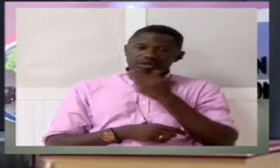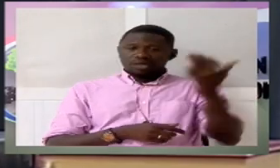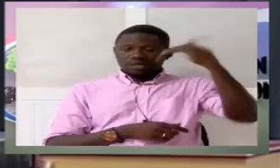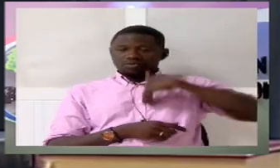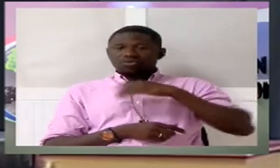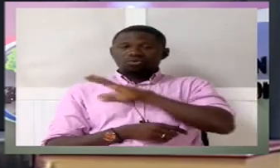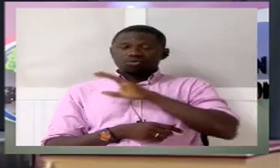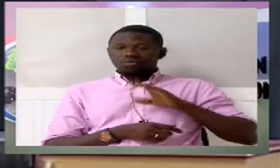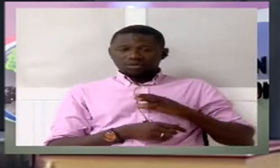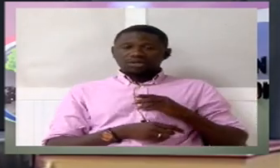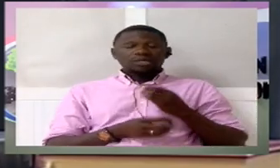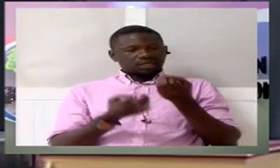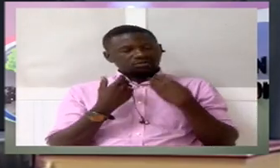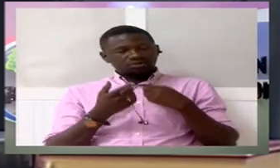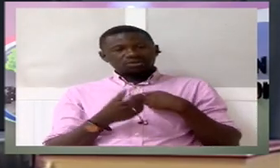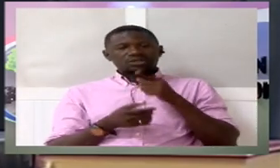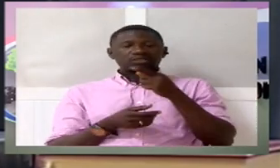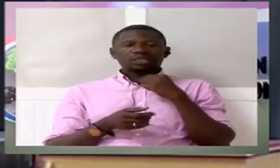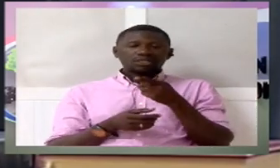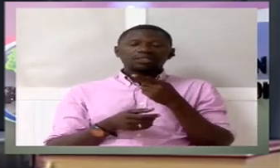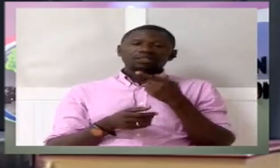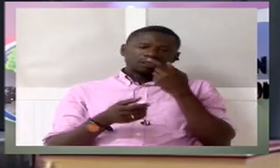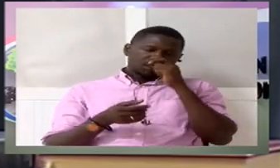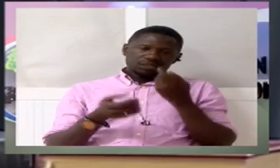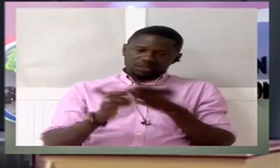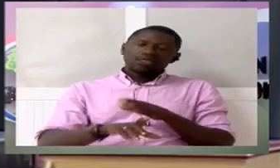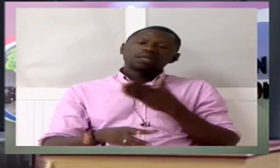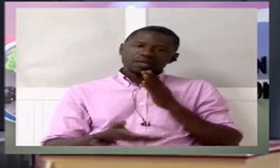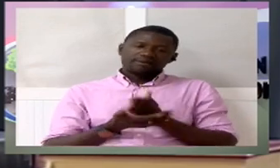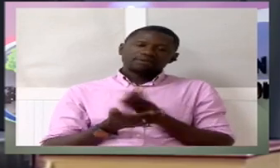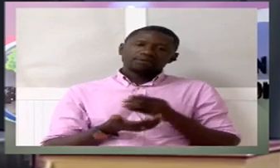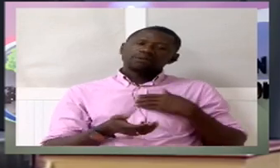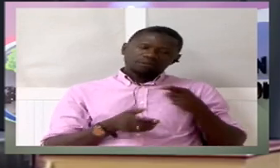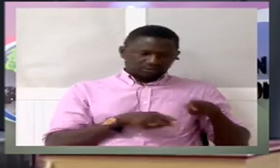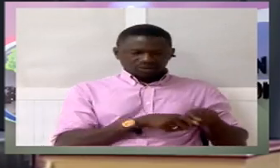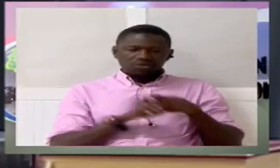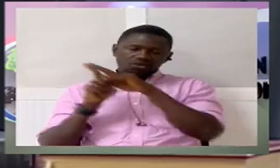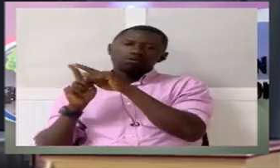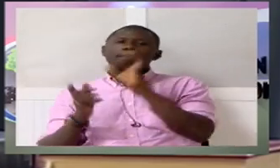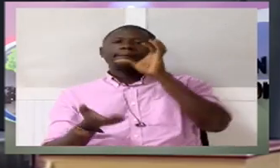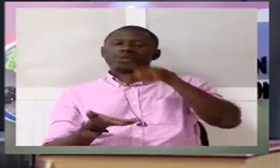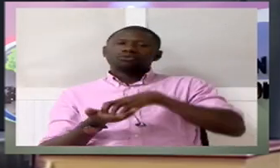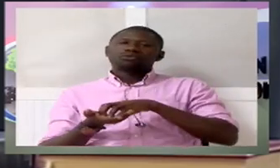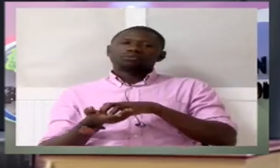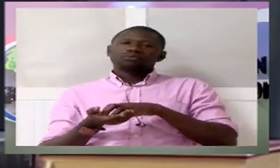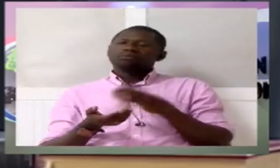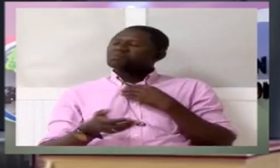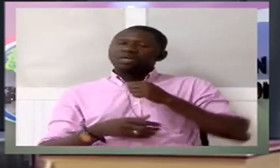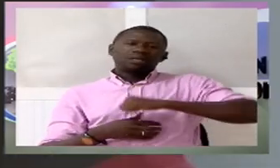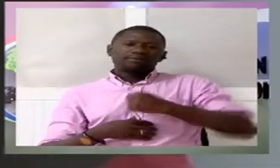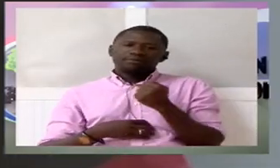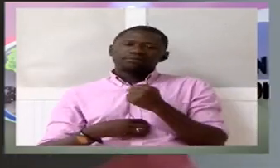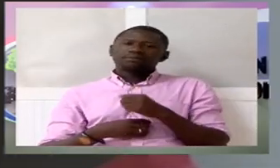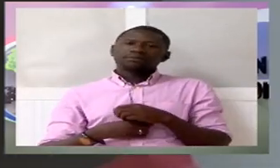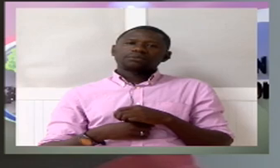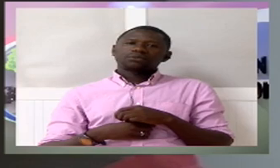nata akonye ko hai ko Baba fatale ngata Banjul. He came and said to me, yes, they said that Baba is dead. Let's go to Banjul. Man so. I refused.